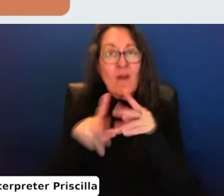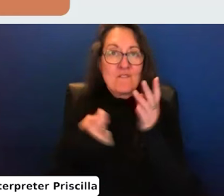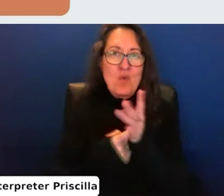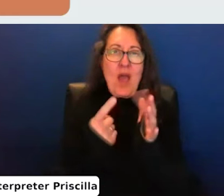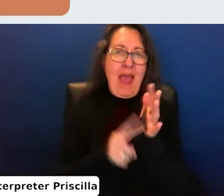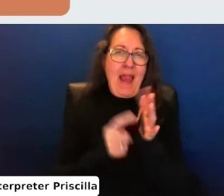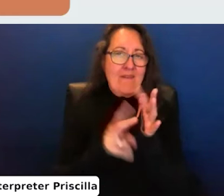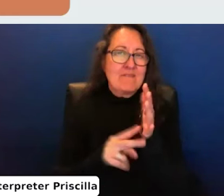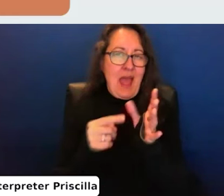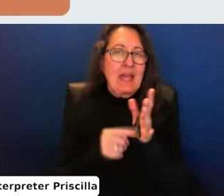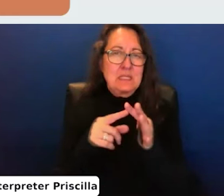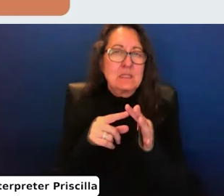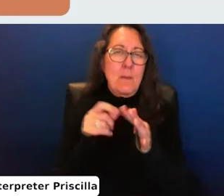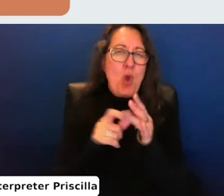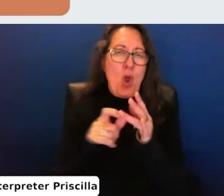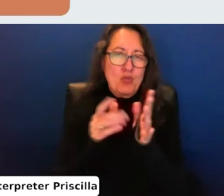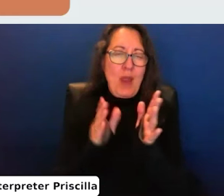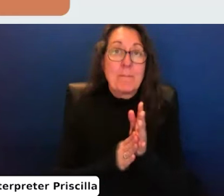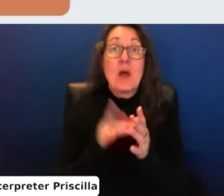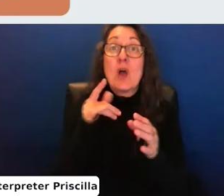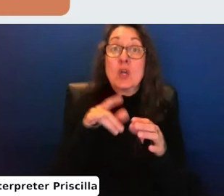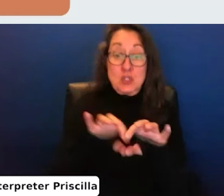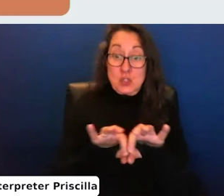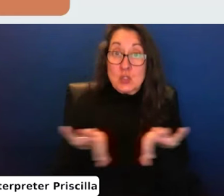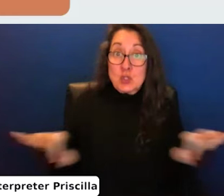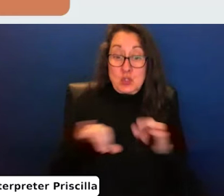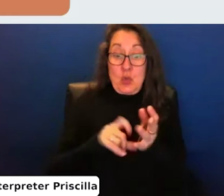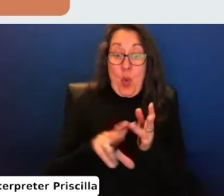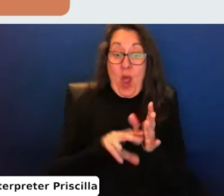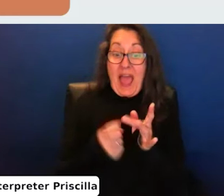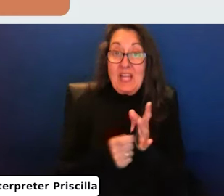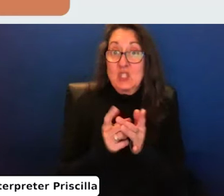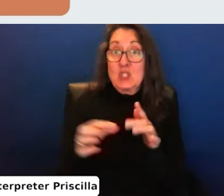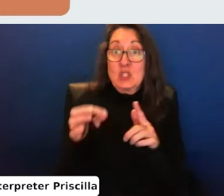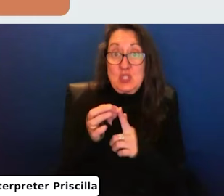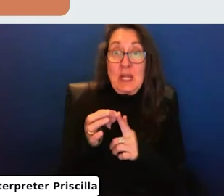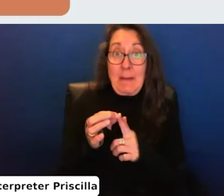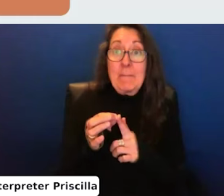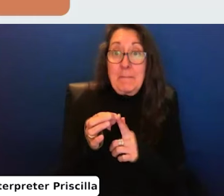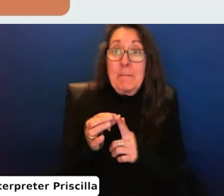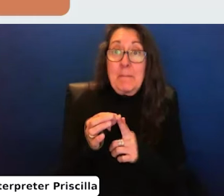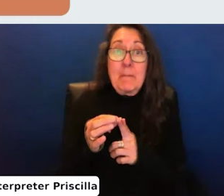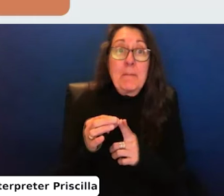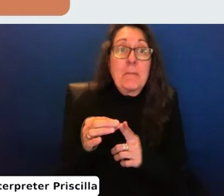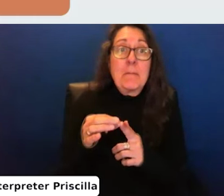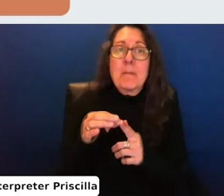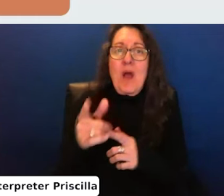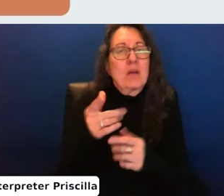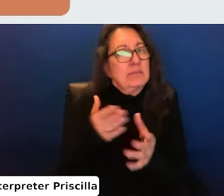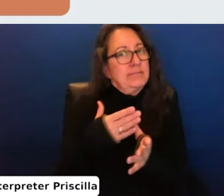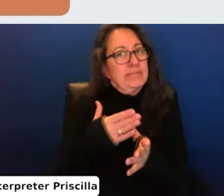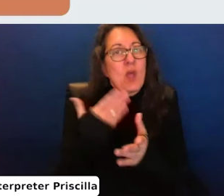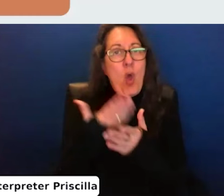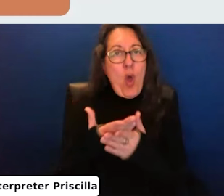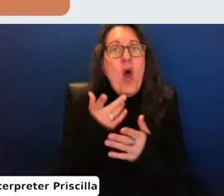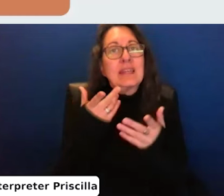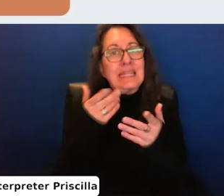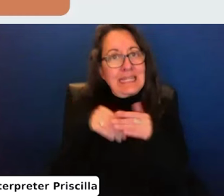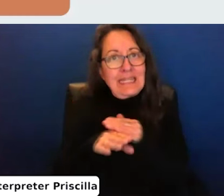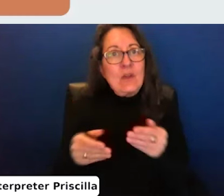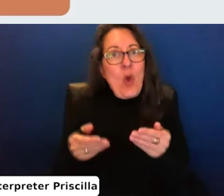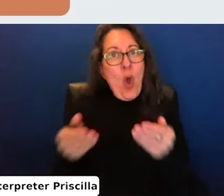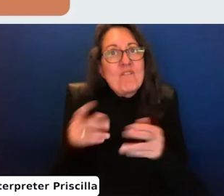Scholarships are conditional on receiving an offer to attend university and then subsequent enrolment in that eligible course of